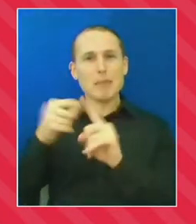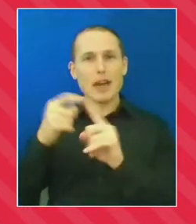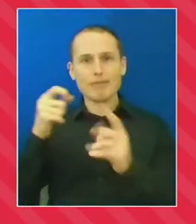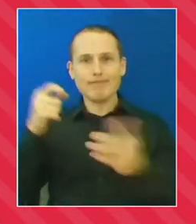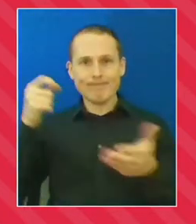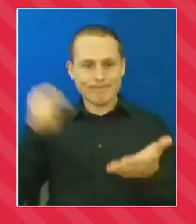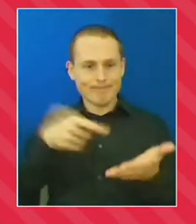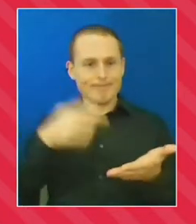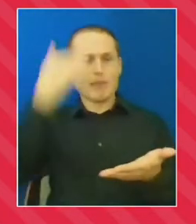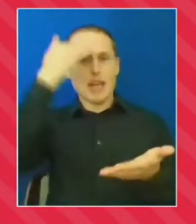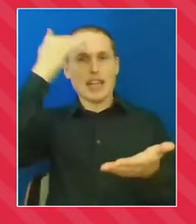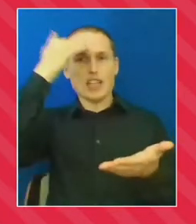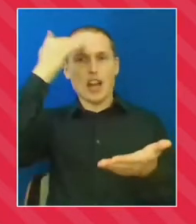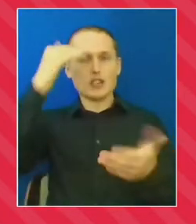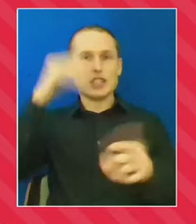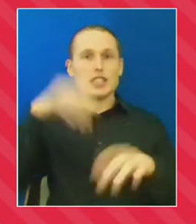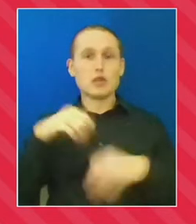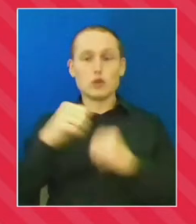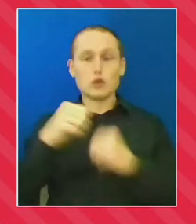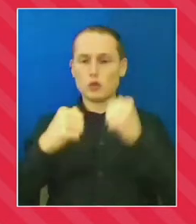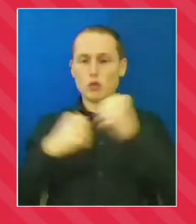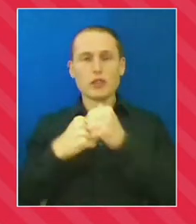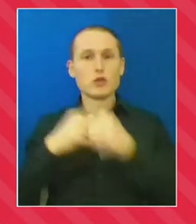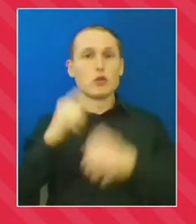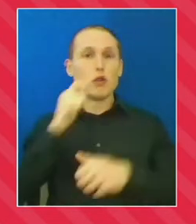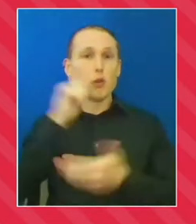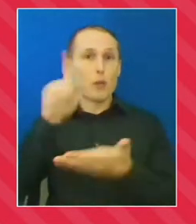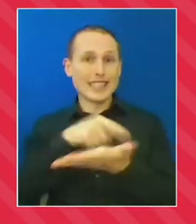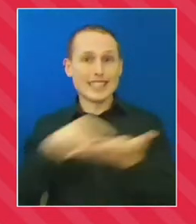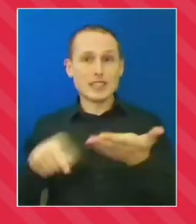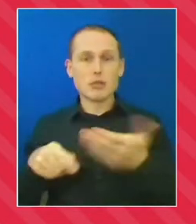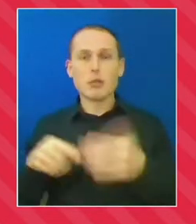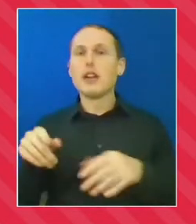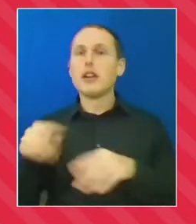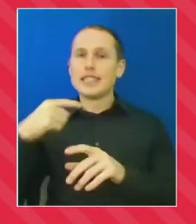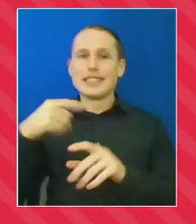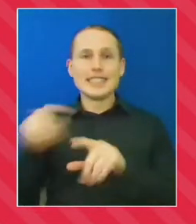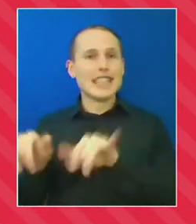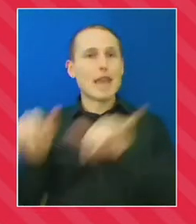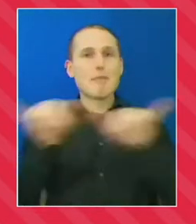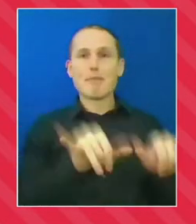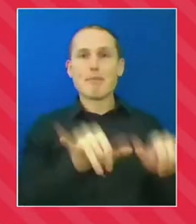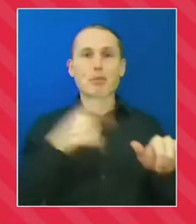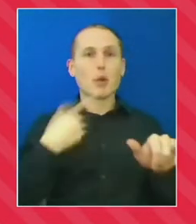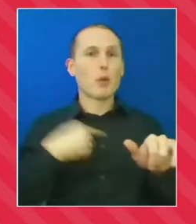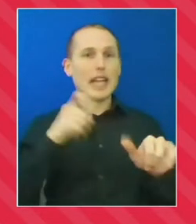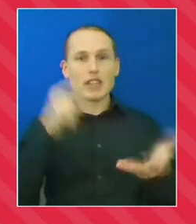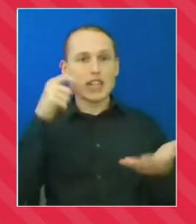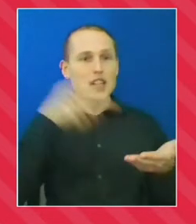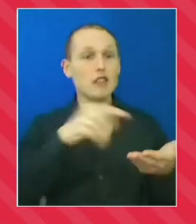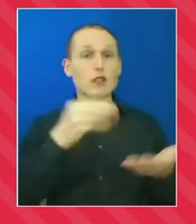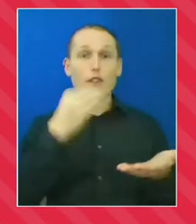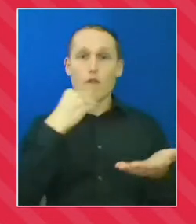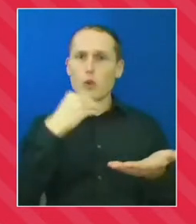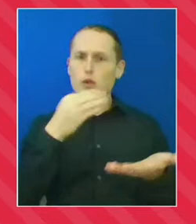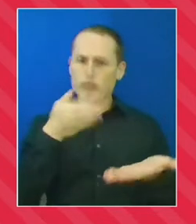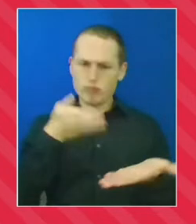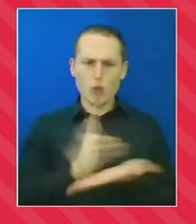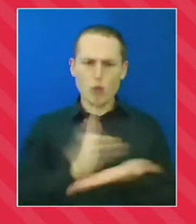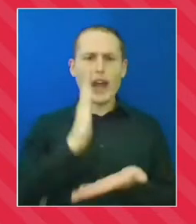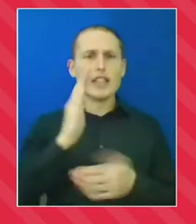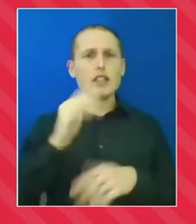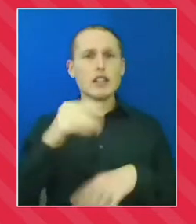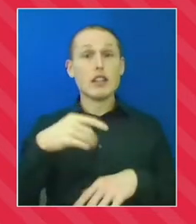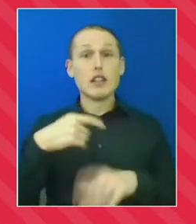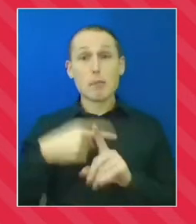to acknowledge food as a human right. We also have to acknowledge the fact that some conditions that people are